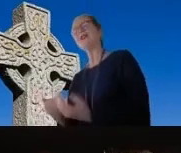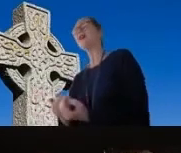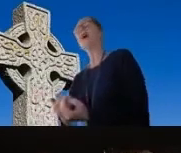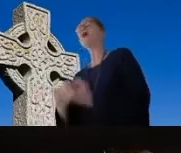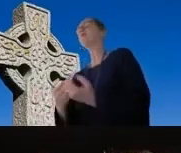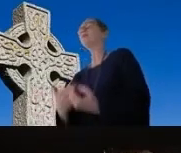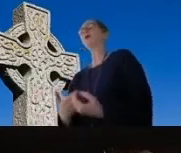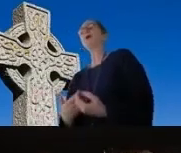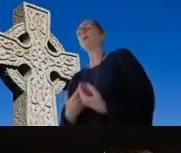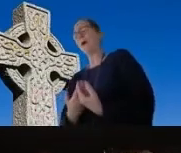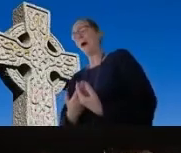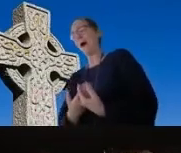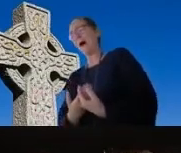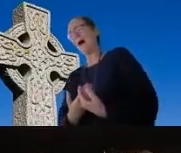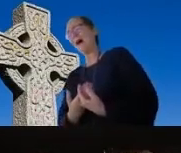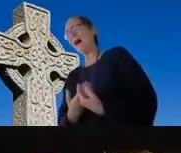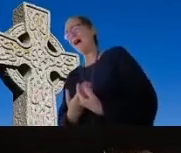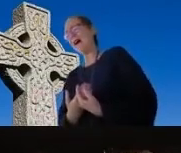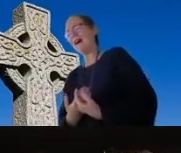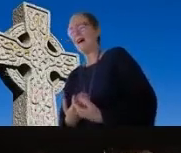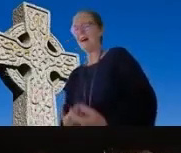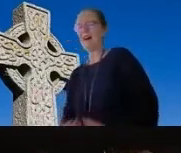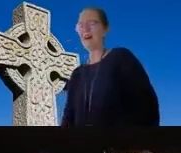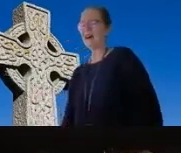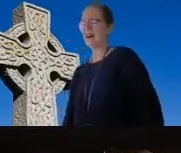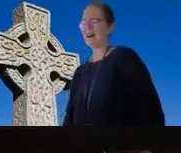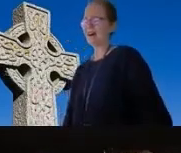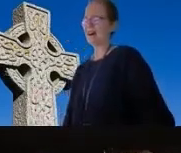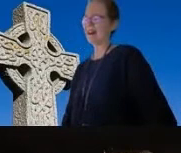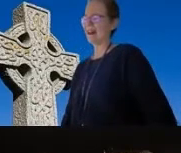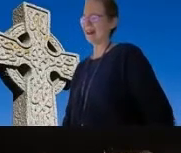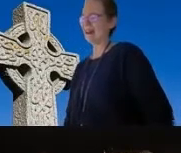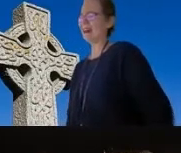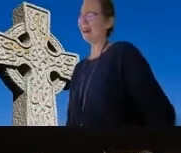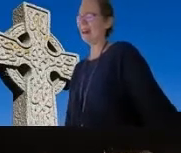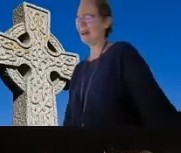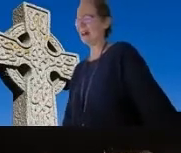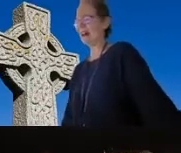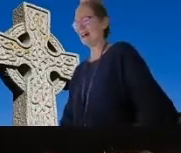Has come to pass.